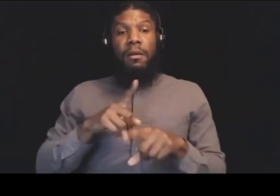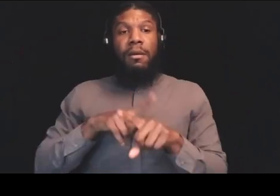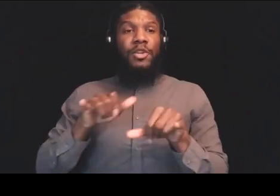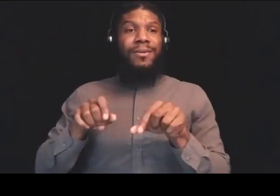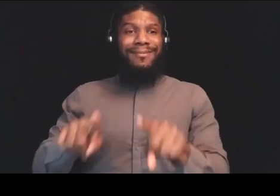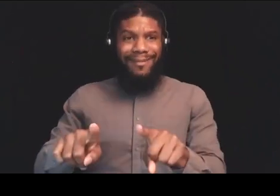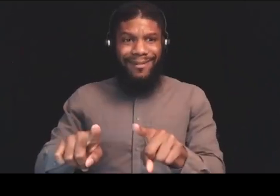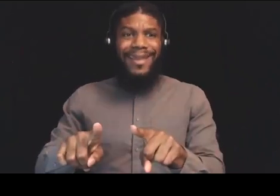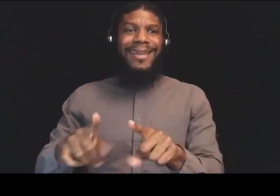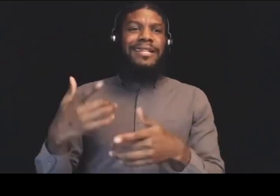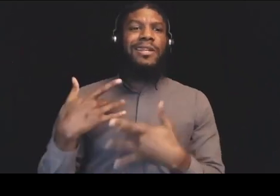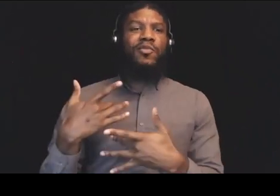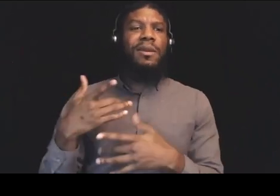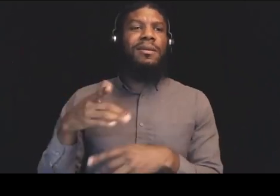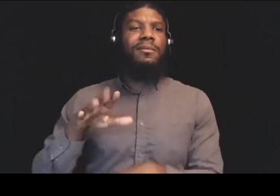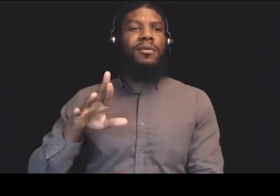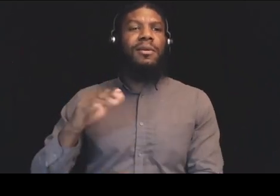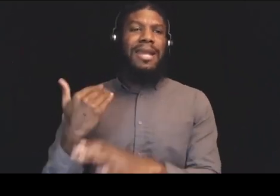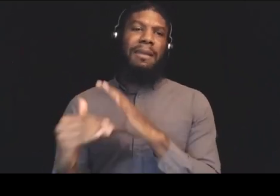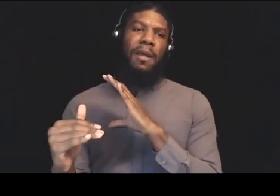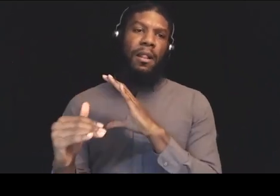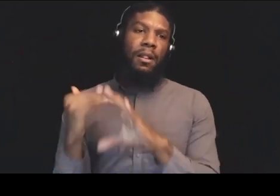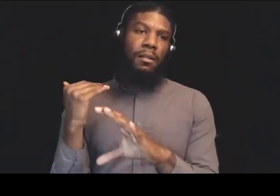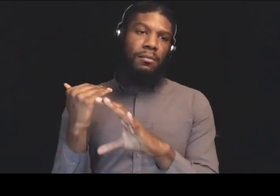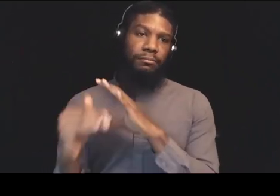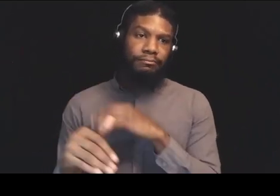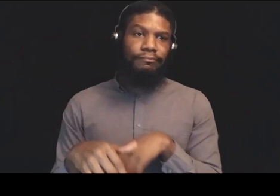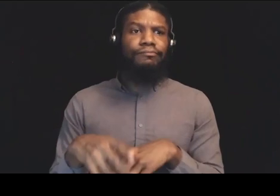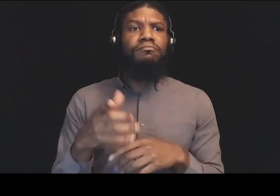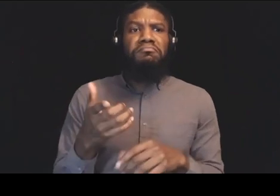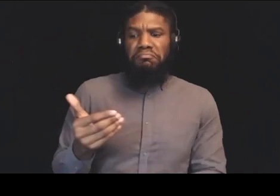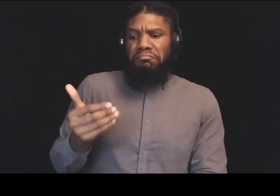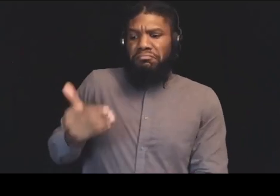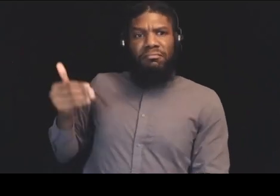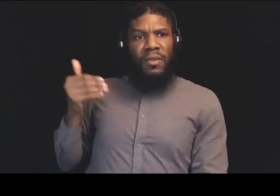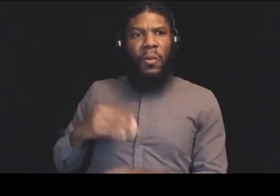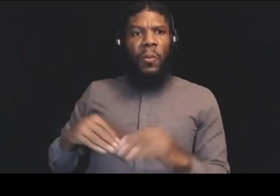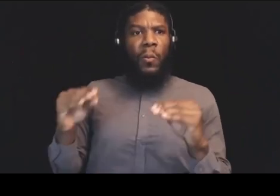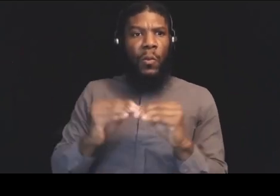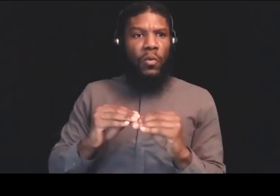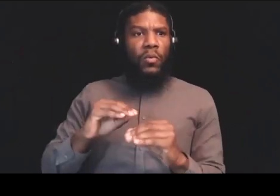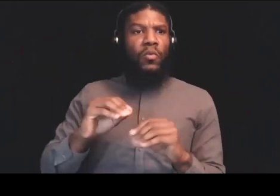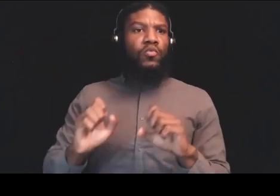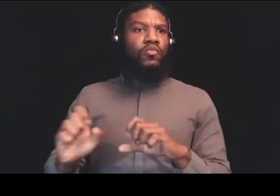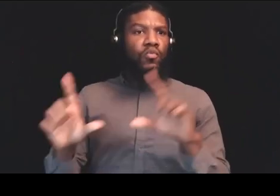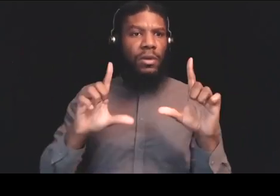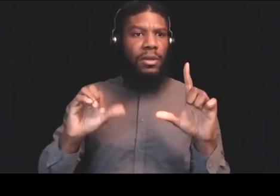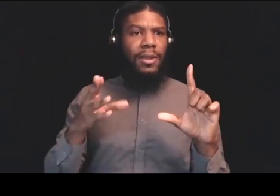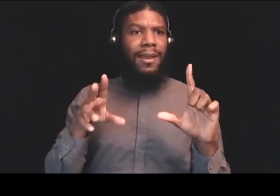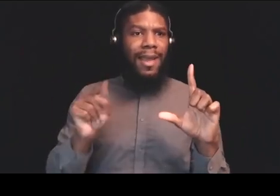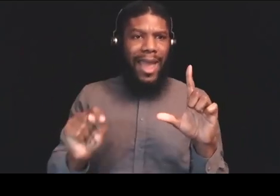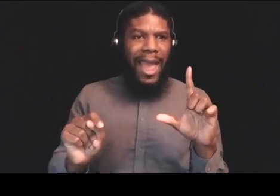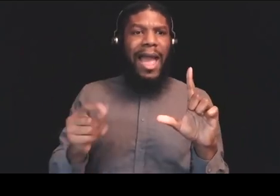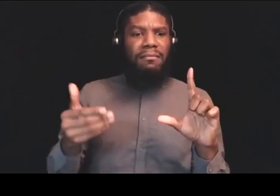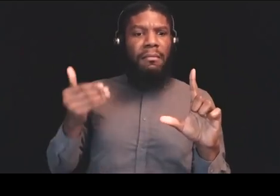to email, we've seen more screencasting research in the last few years, but I think there are even more possibilities that are